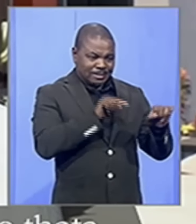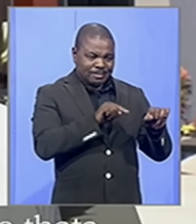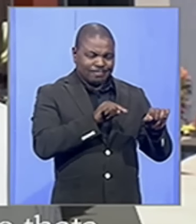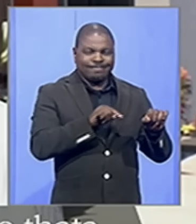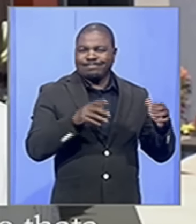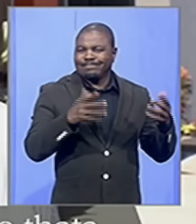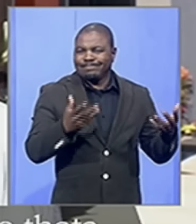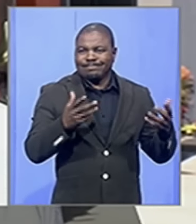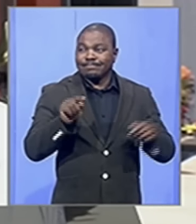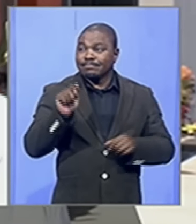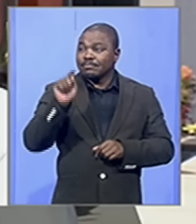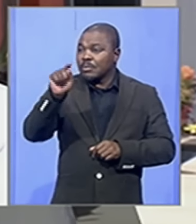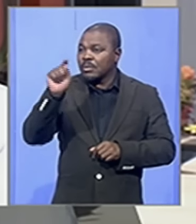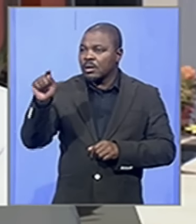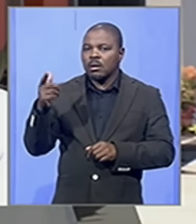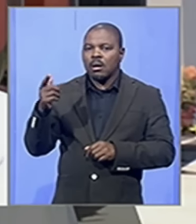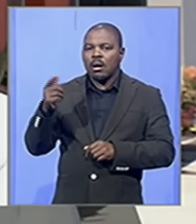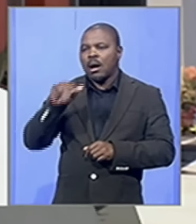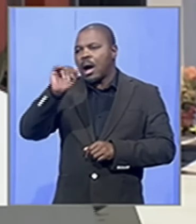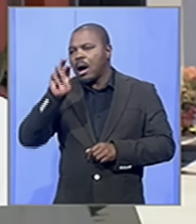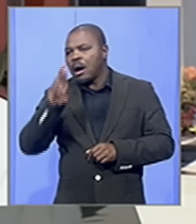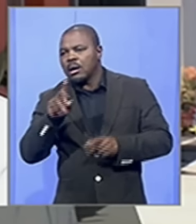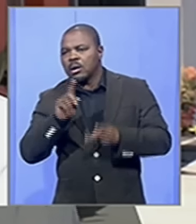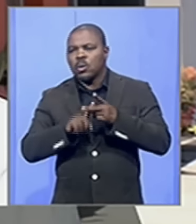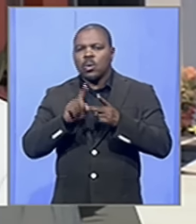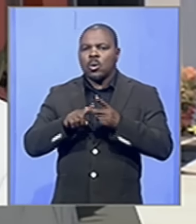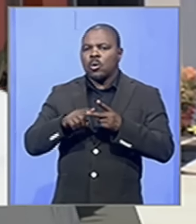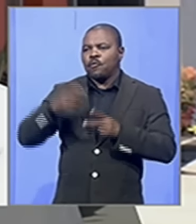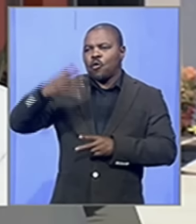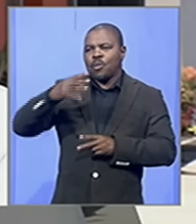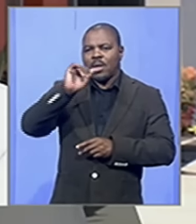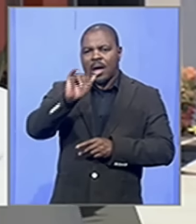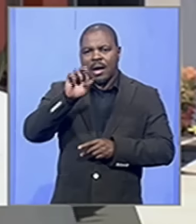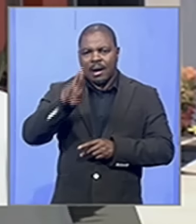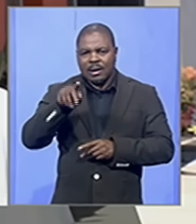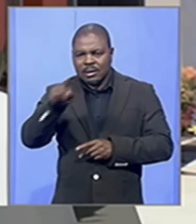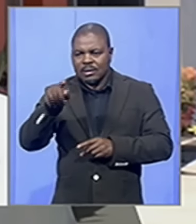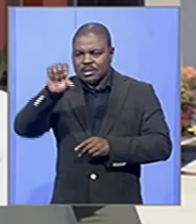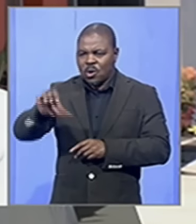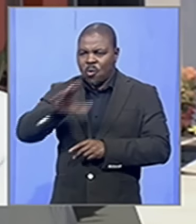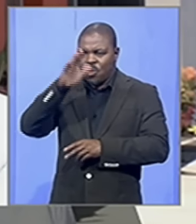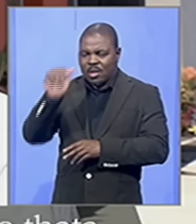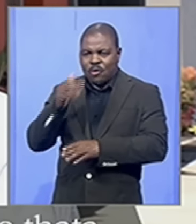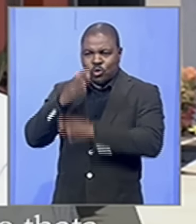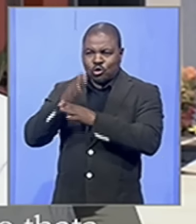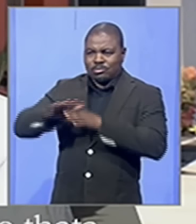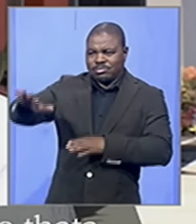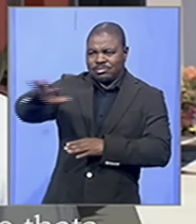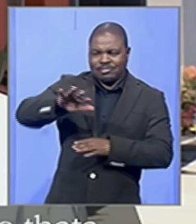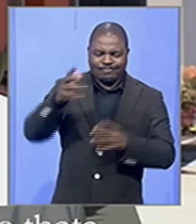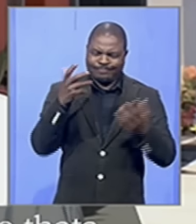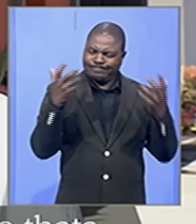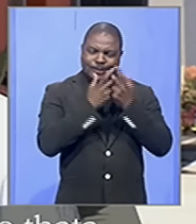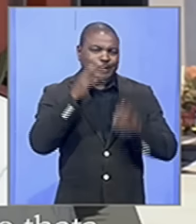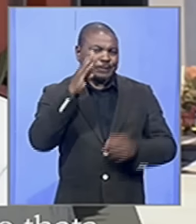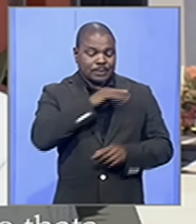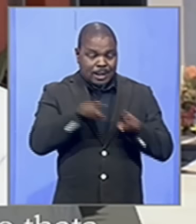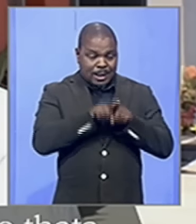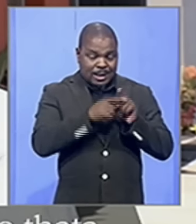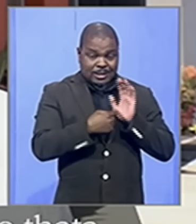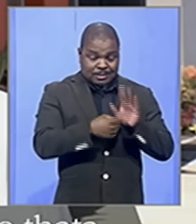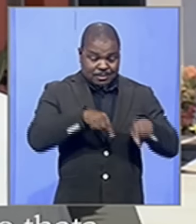not speak to the 4IR or the economical growth of South Africa. I can make just one example. Here in